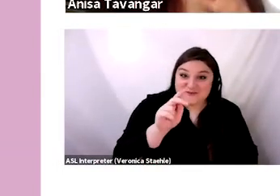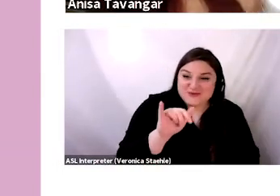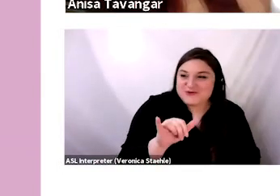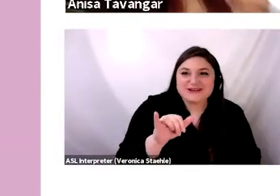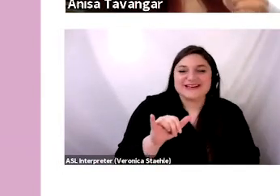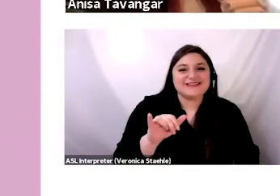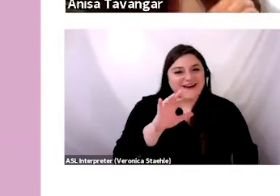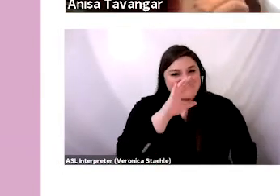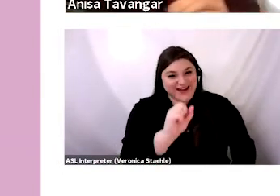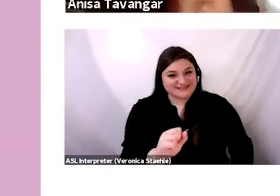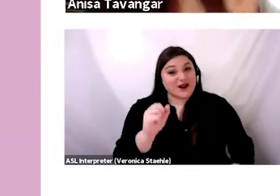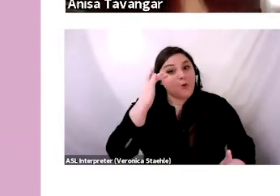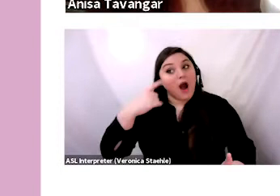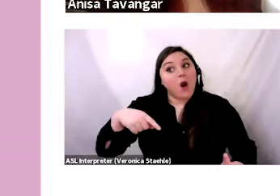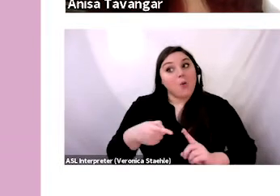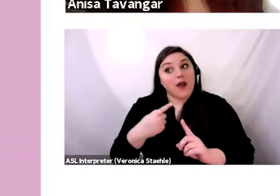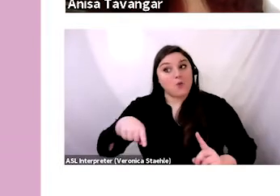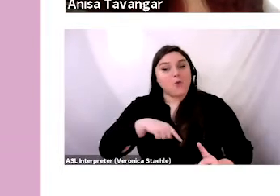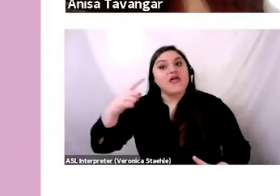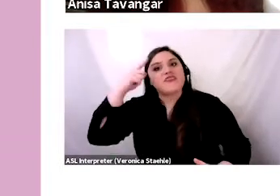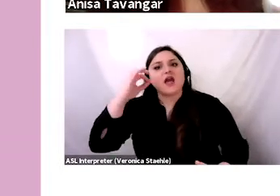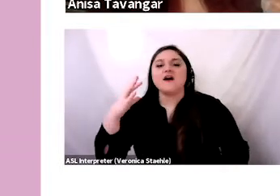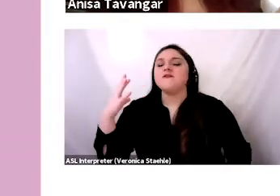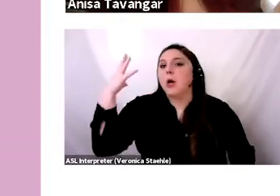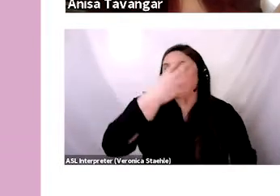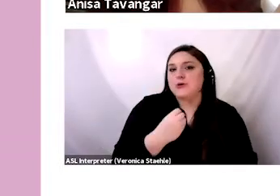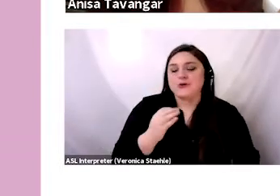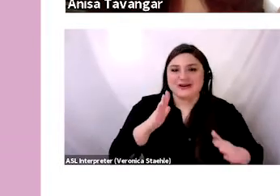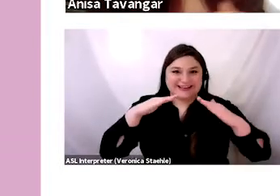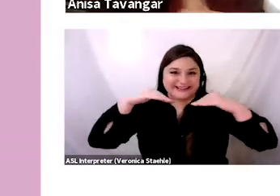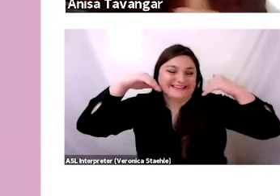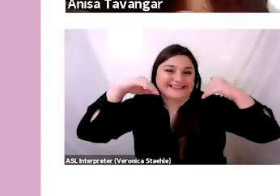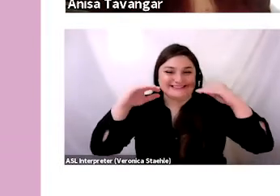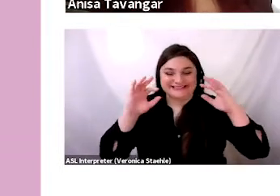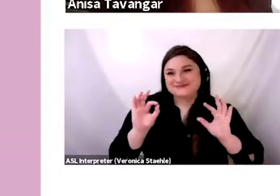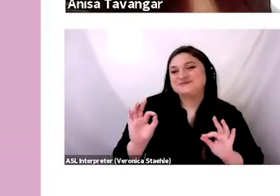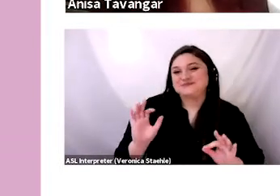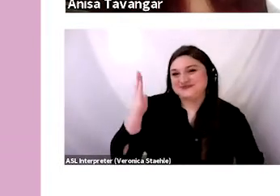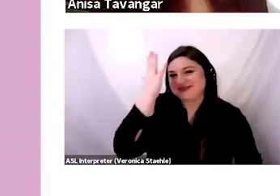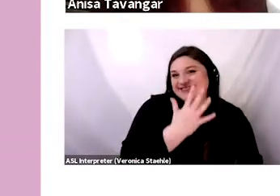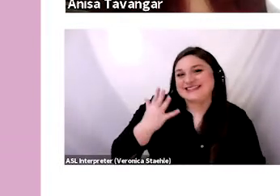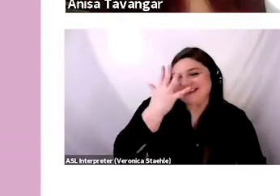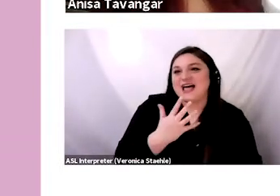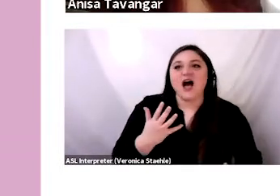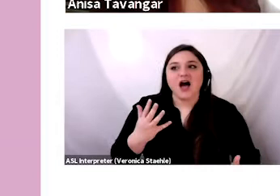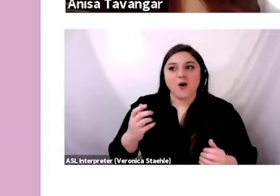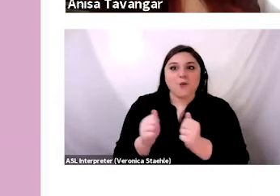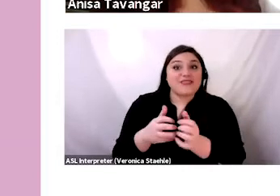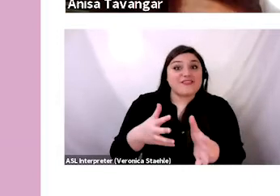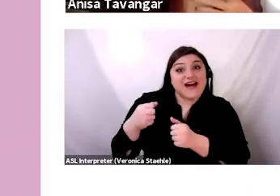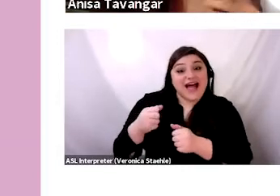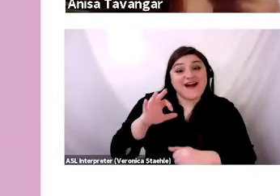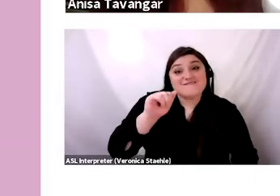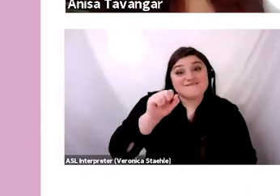fact that usually when we're thinking of beauty, this is what comes to mind. When we think of the fast fashion industry, when we think